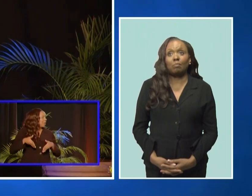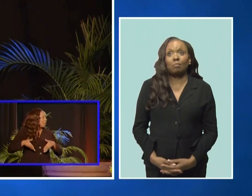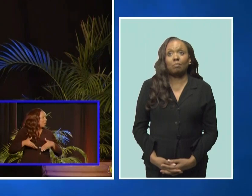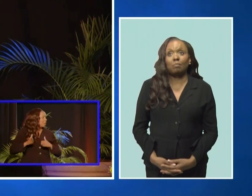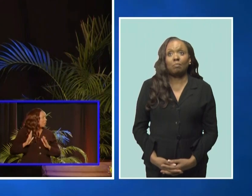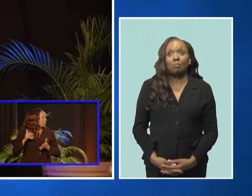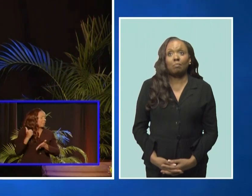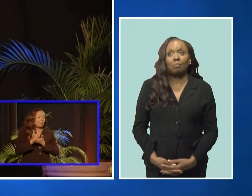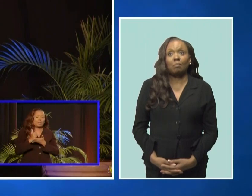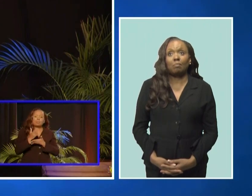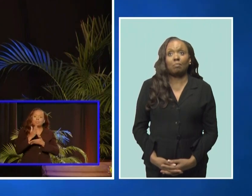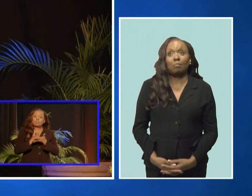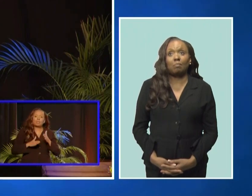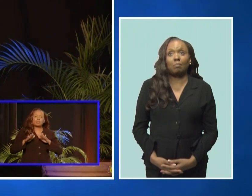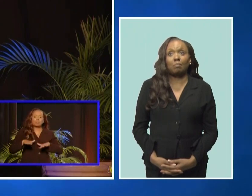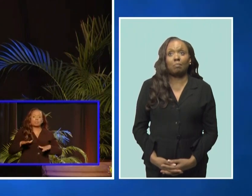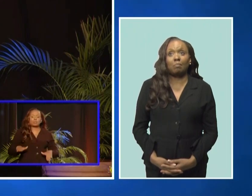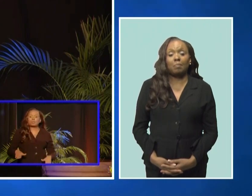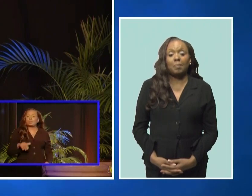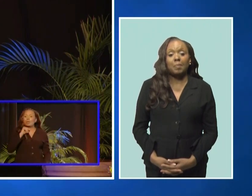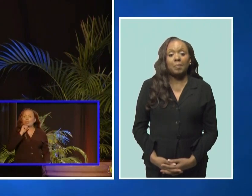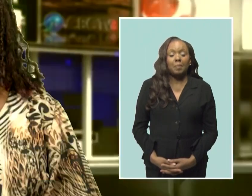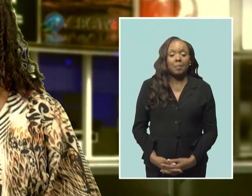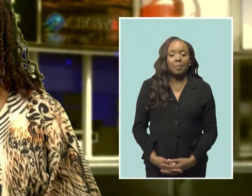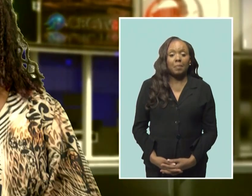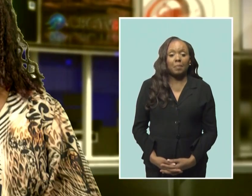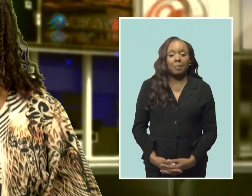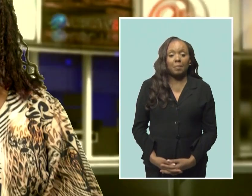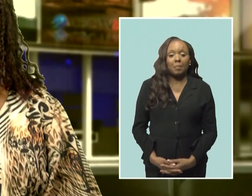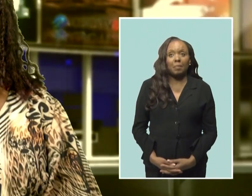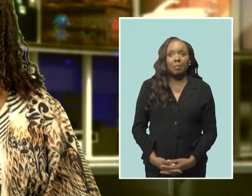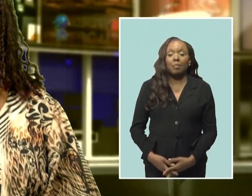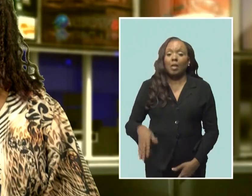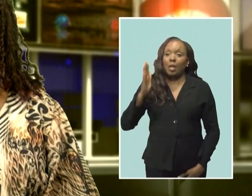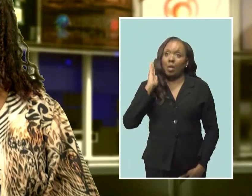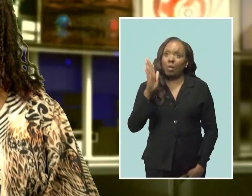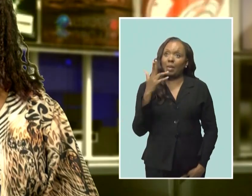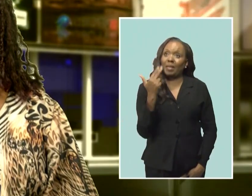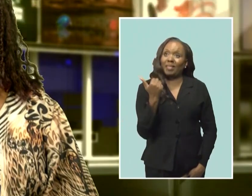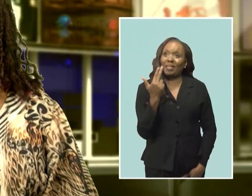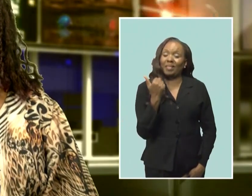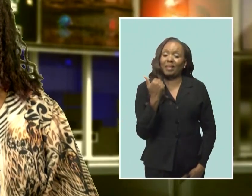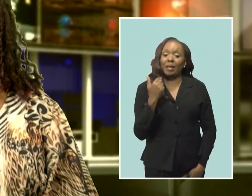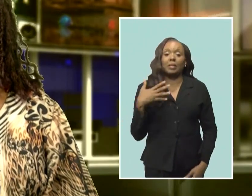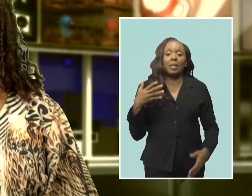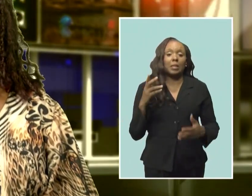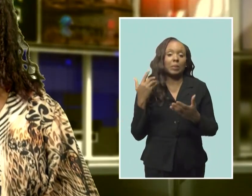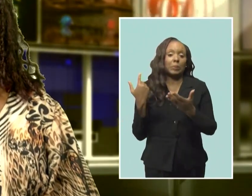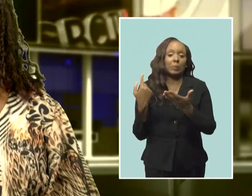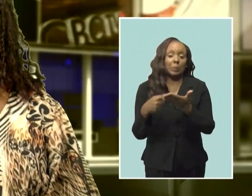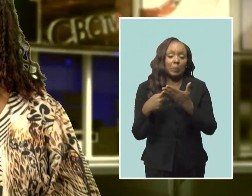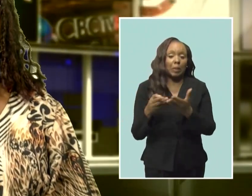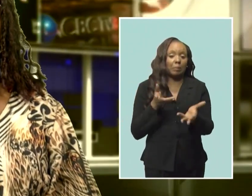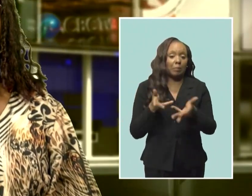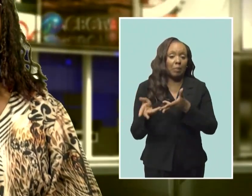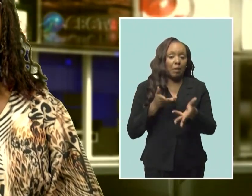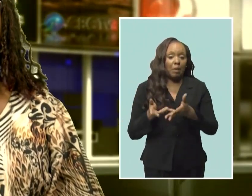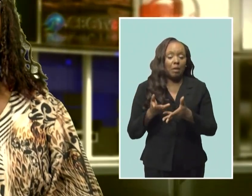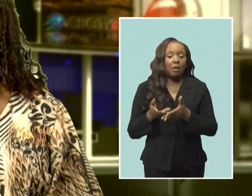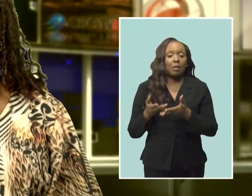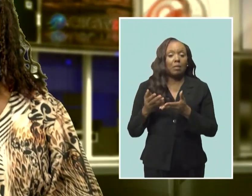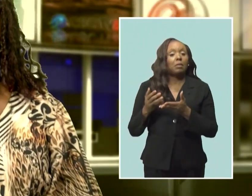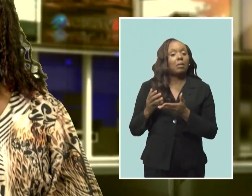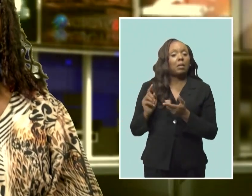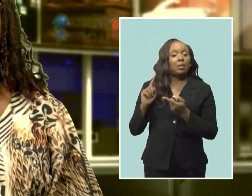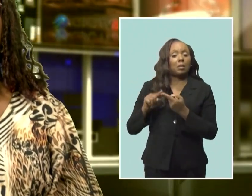schools that are performing poorly. There will be 13 public consultations between now and November to